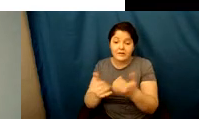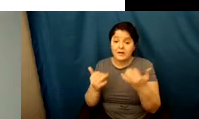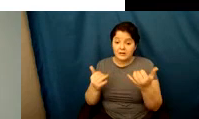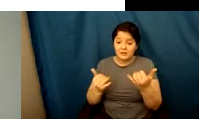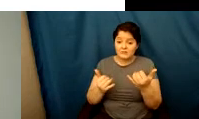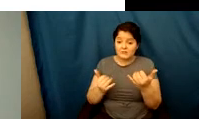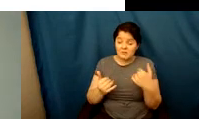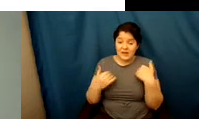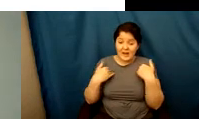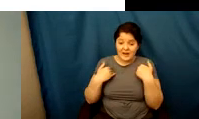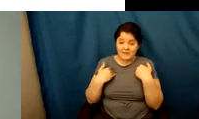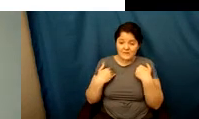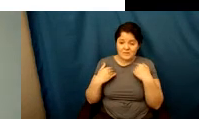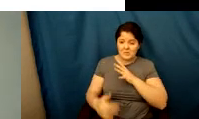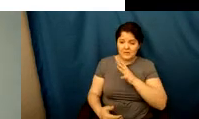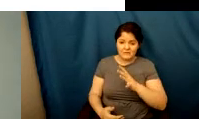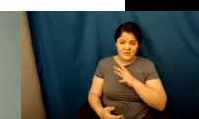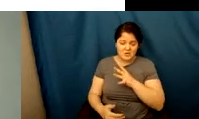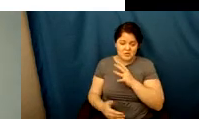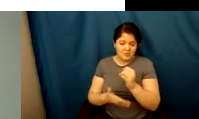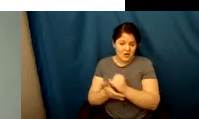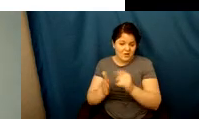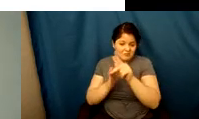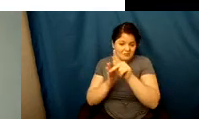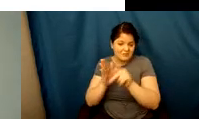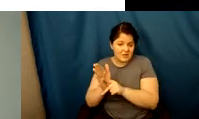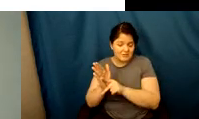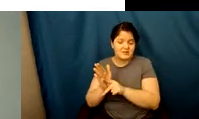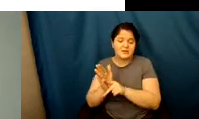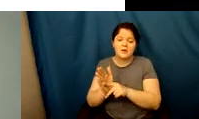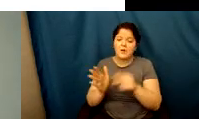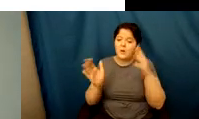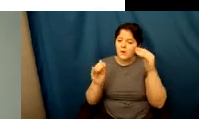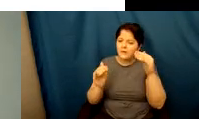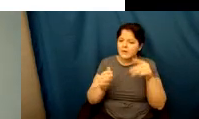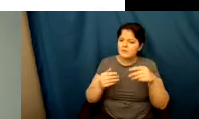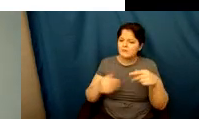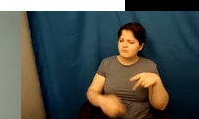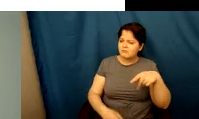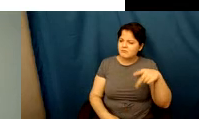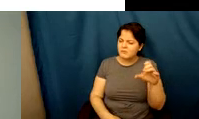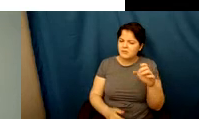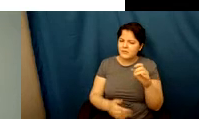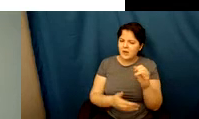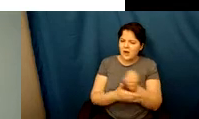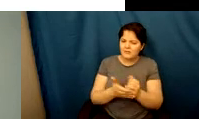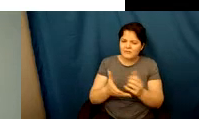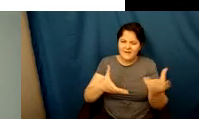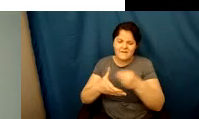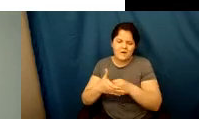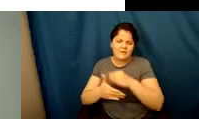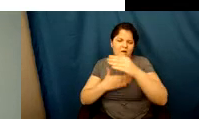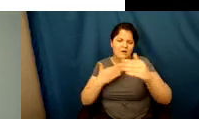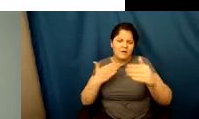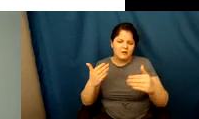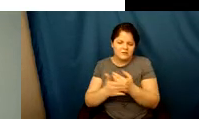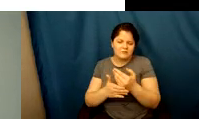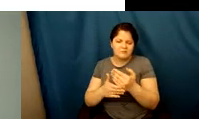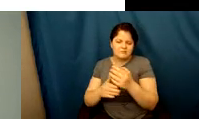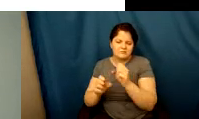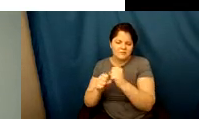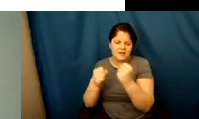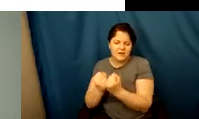official art policy and hoping to have public art be a part of all of these station projects. It's definitely something